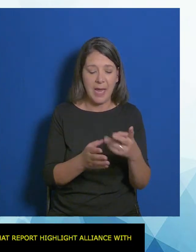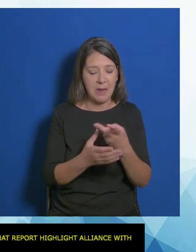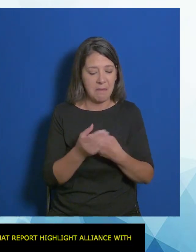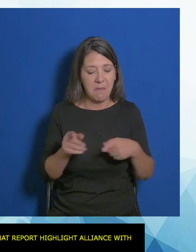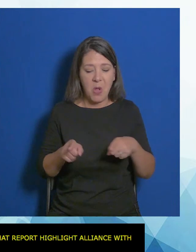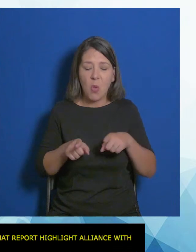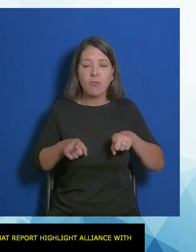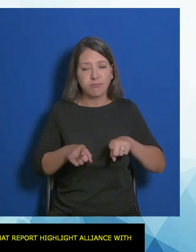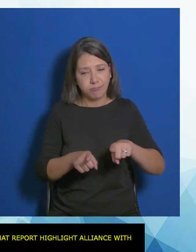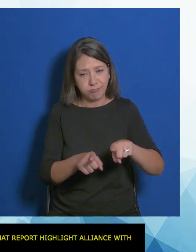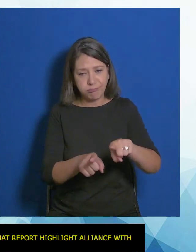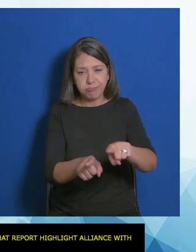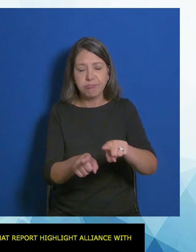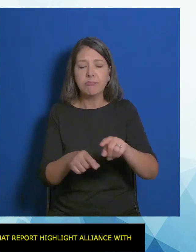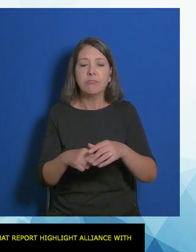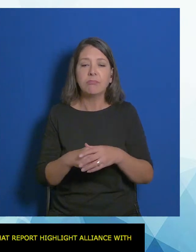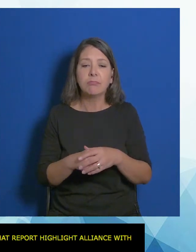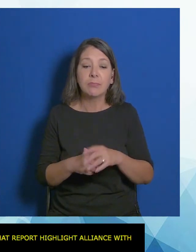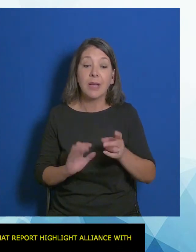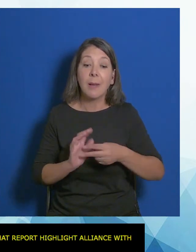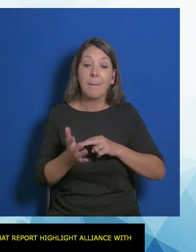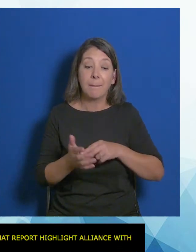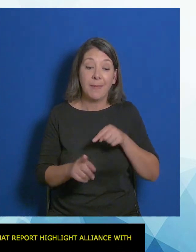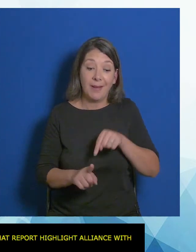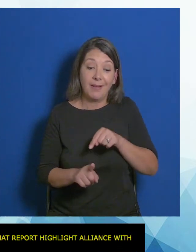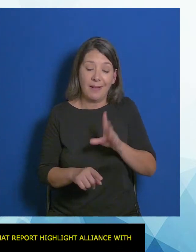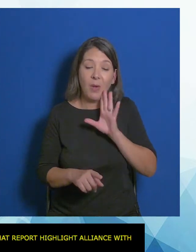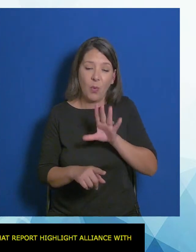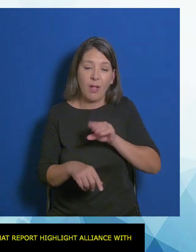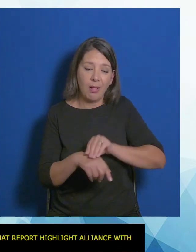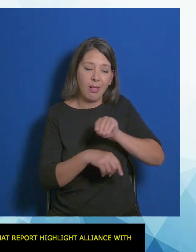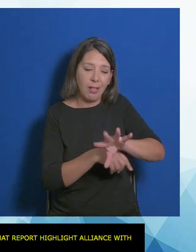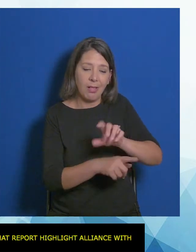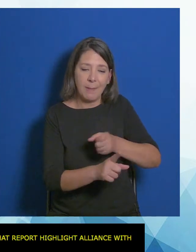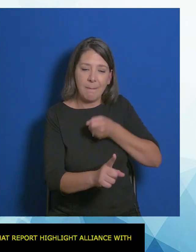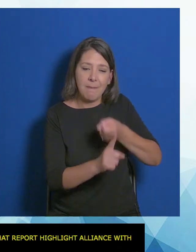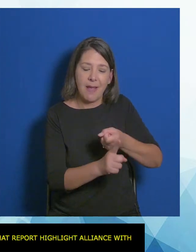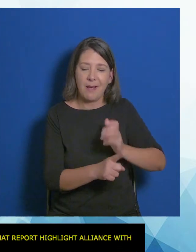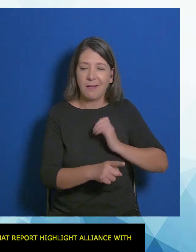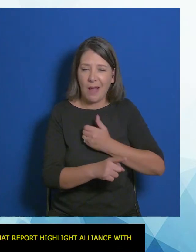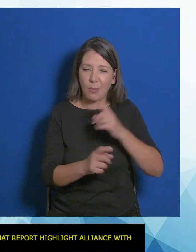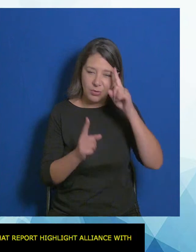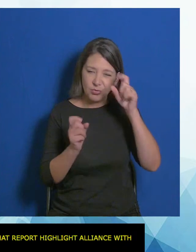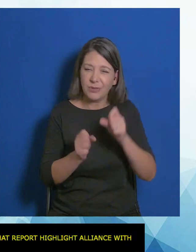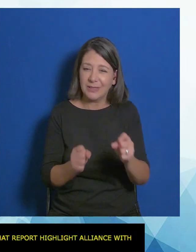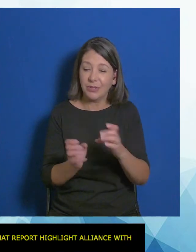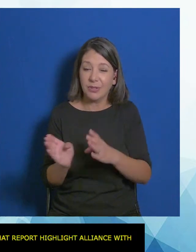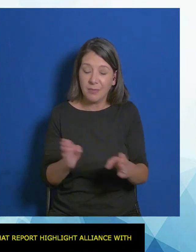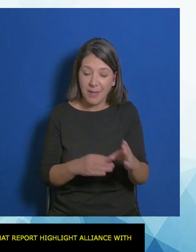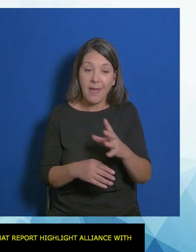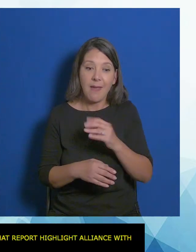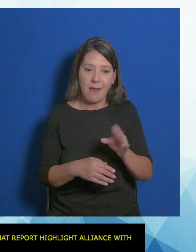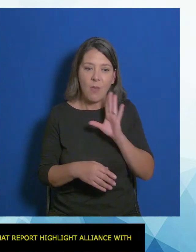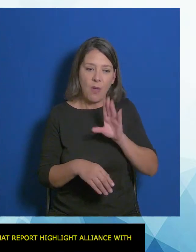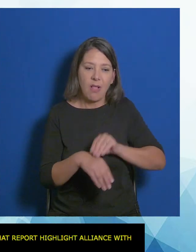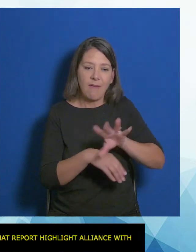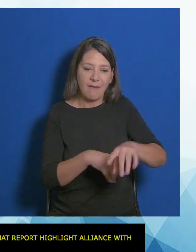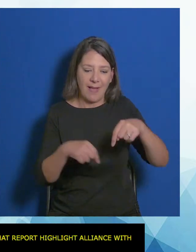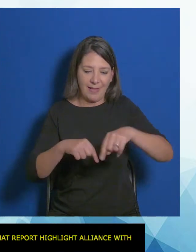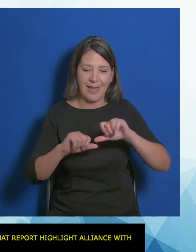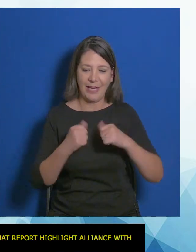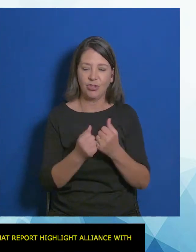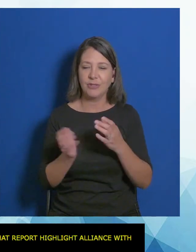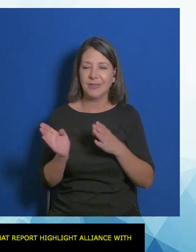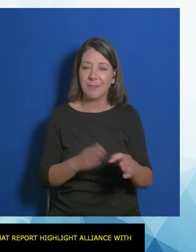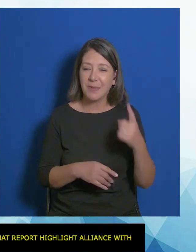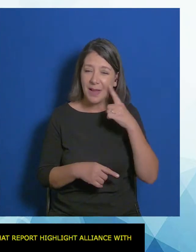So it will have impacts on our strategic plan and the agency's plan for the future.